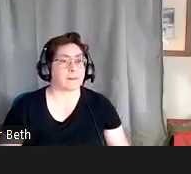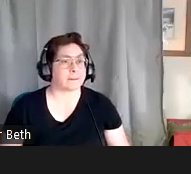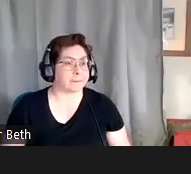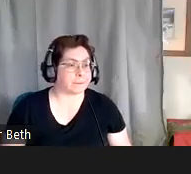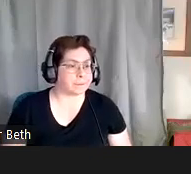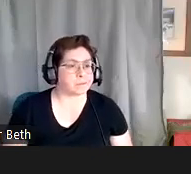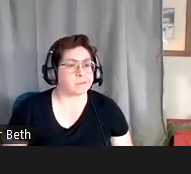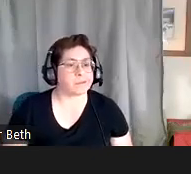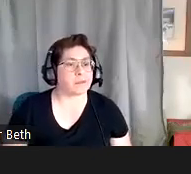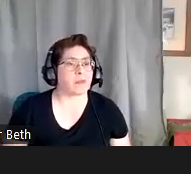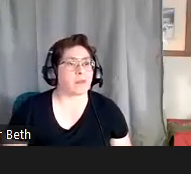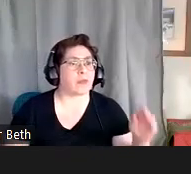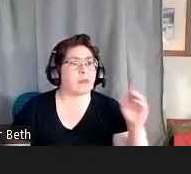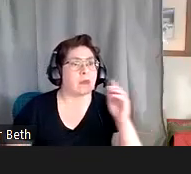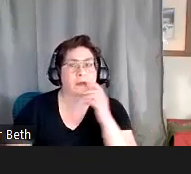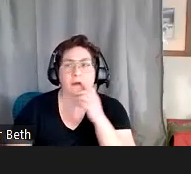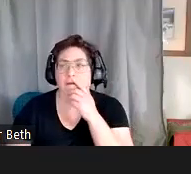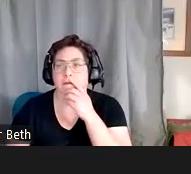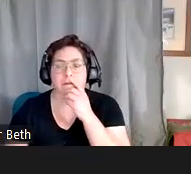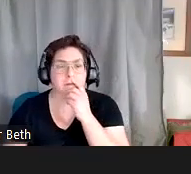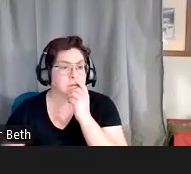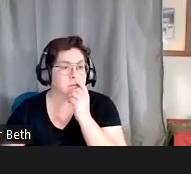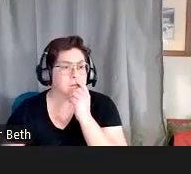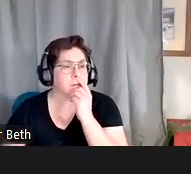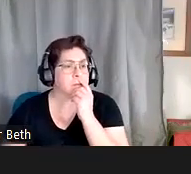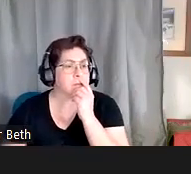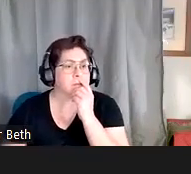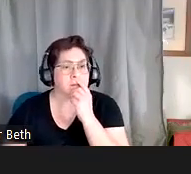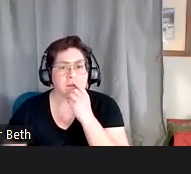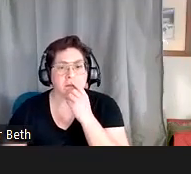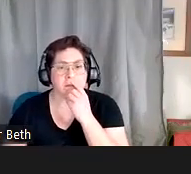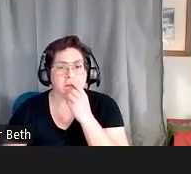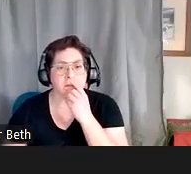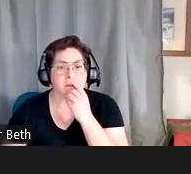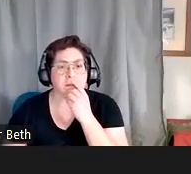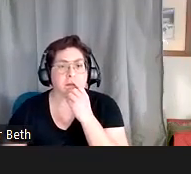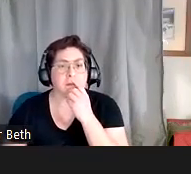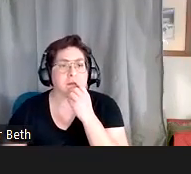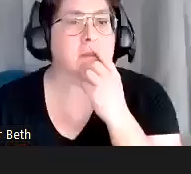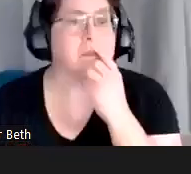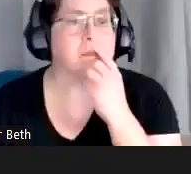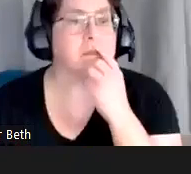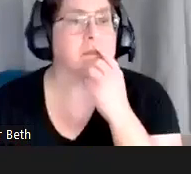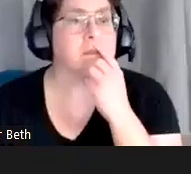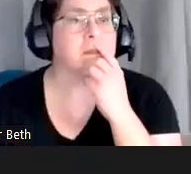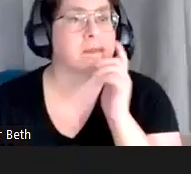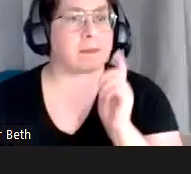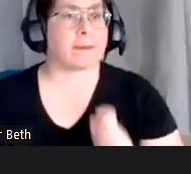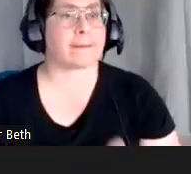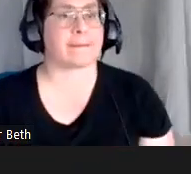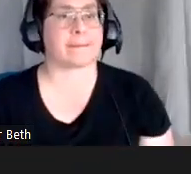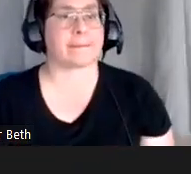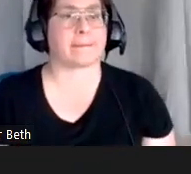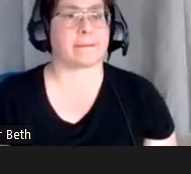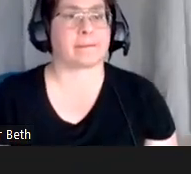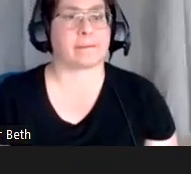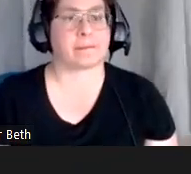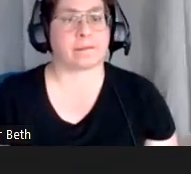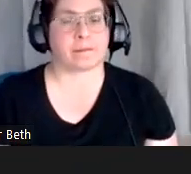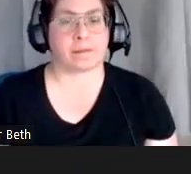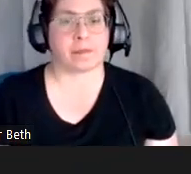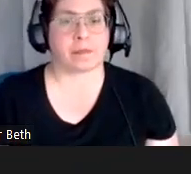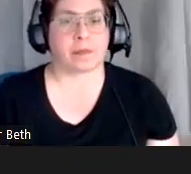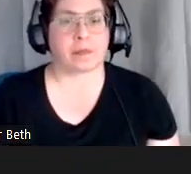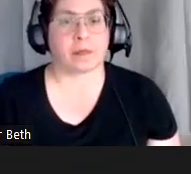is red actual versus blue modeled in your graph? Is that yes? There you go. Yeah, I plucked that from